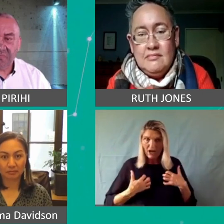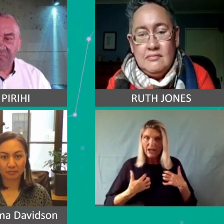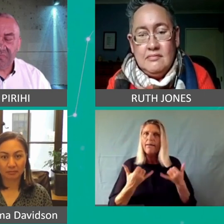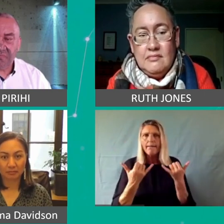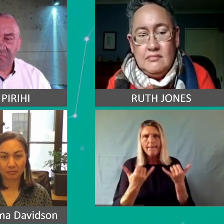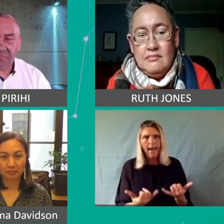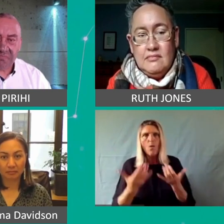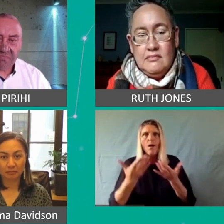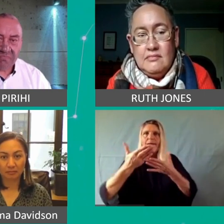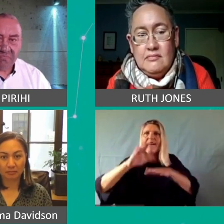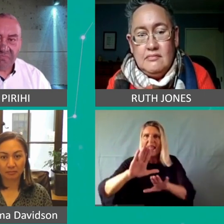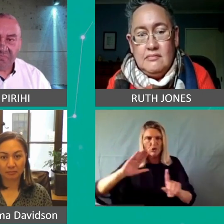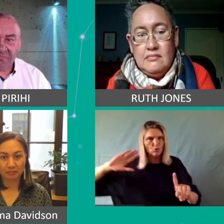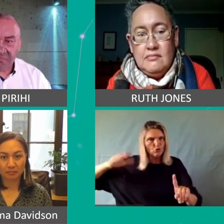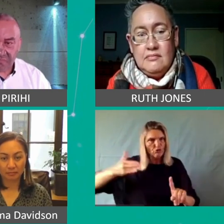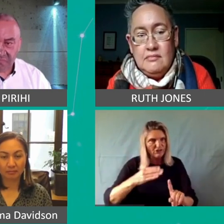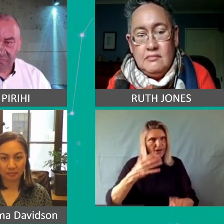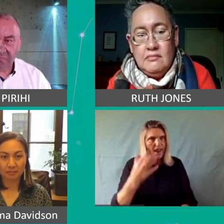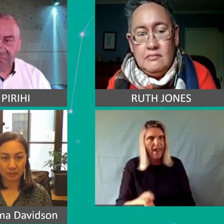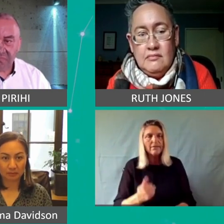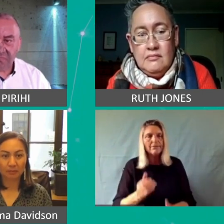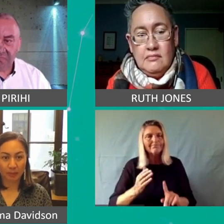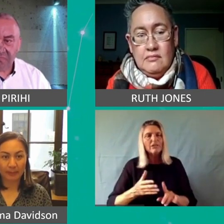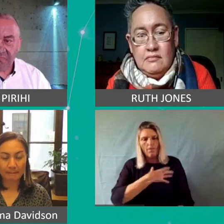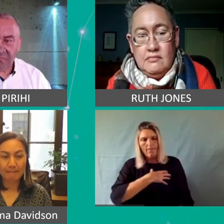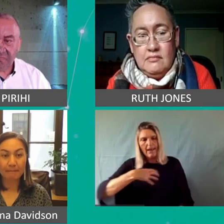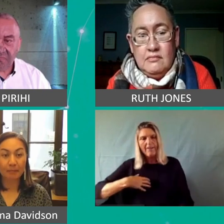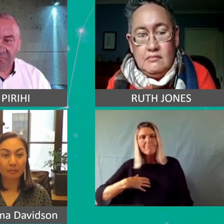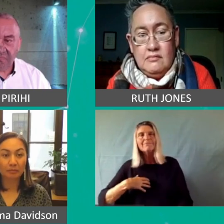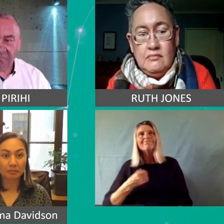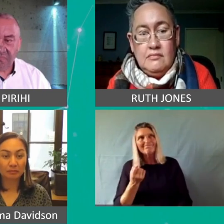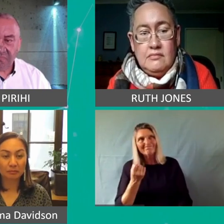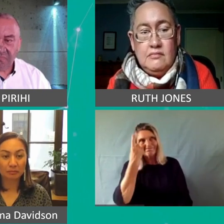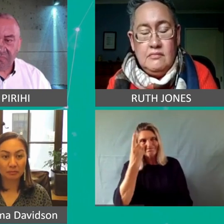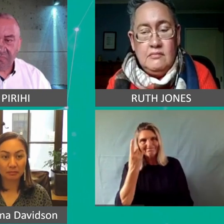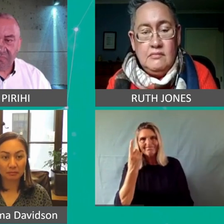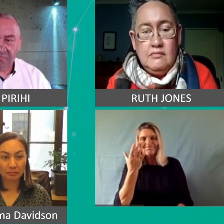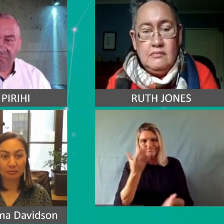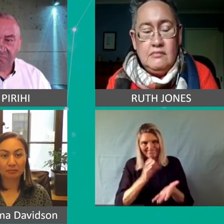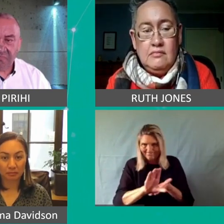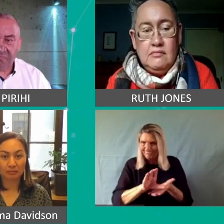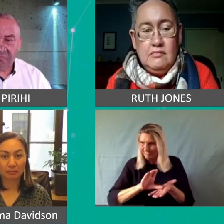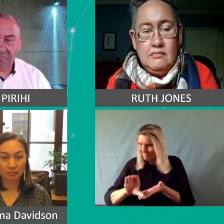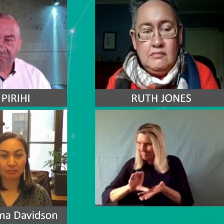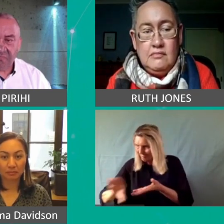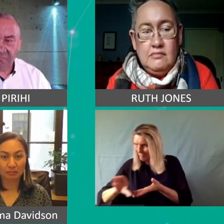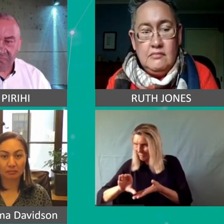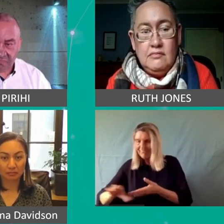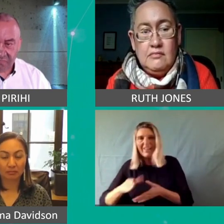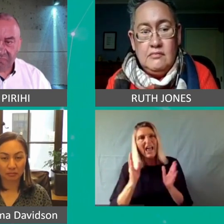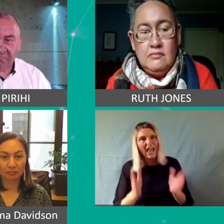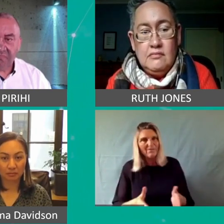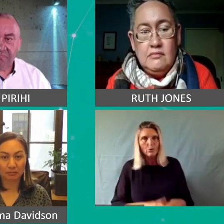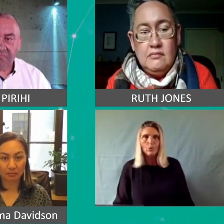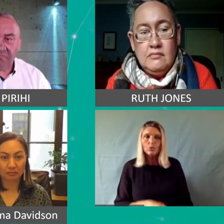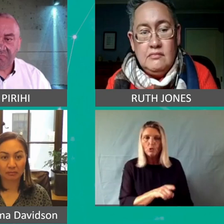acknowledges the need to resource services and to upskill services to be able to work with everybody. So I think